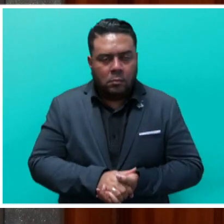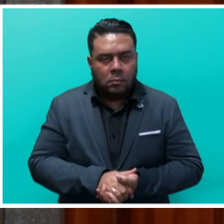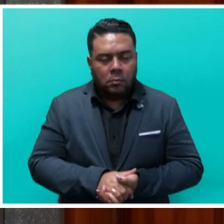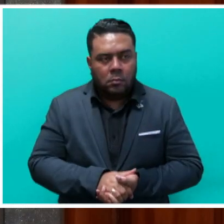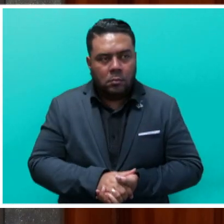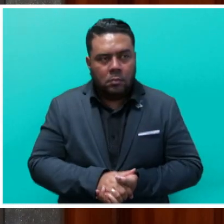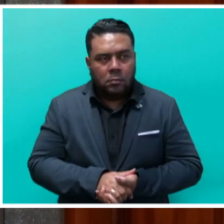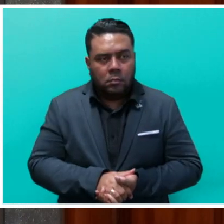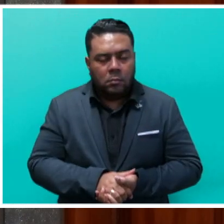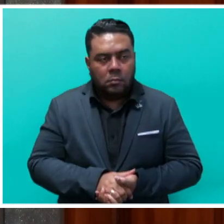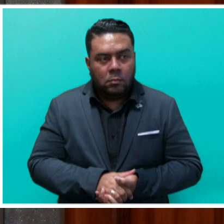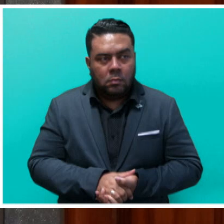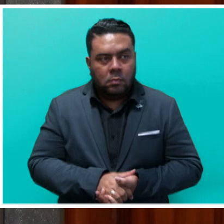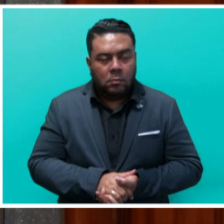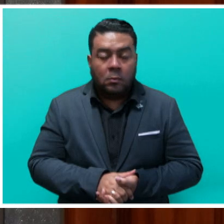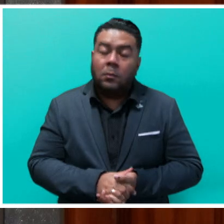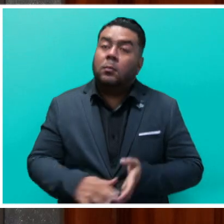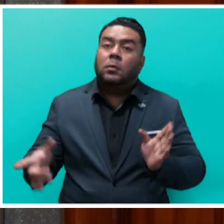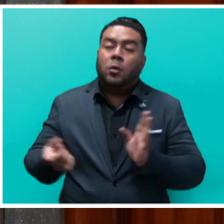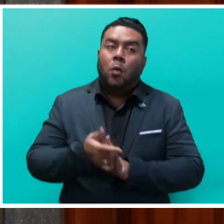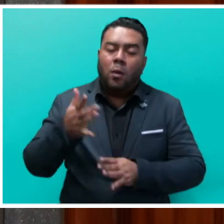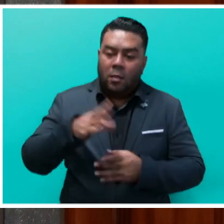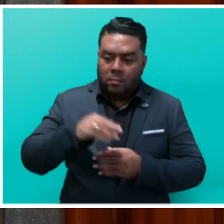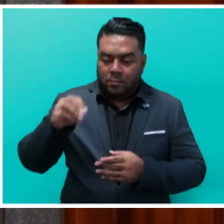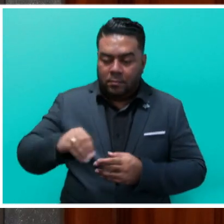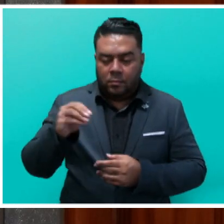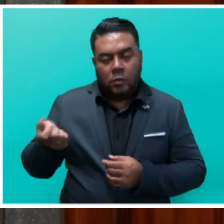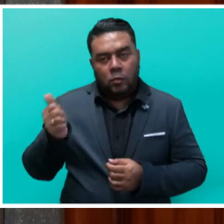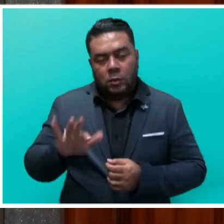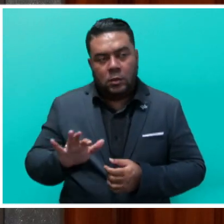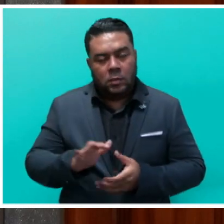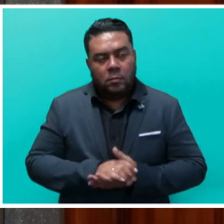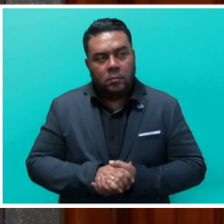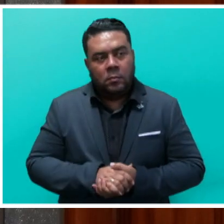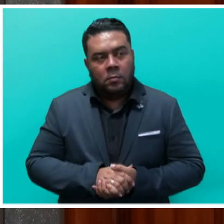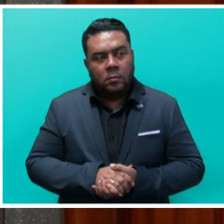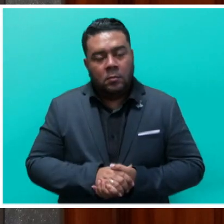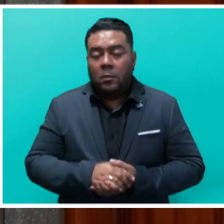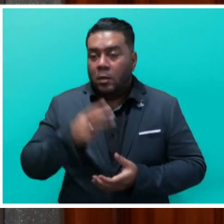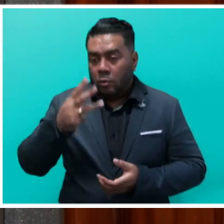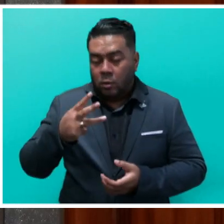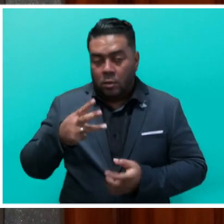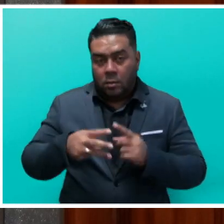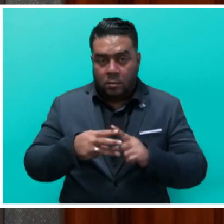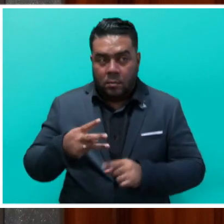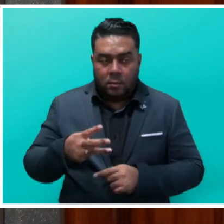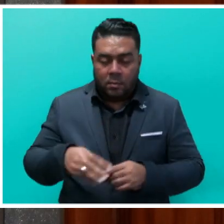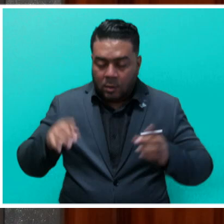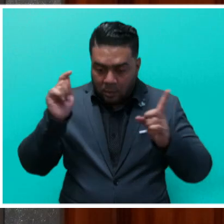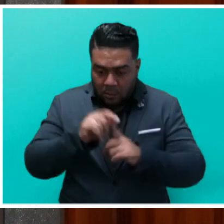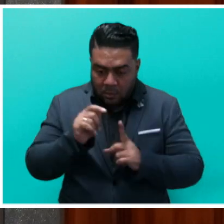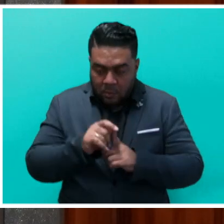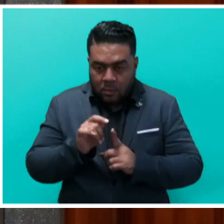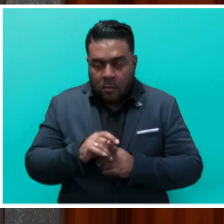activities, replacing all the dead seedlings in all the planted areas. The 3 operational divisions target has therefore